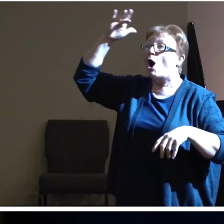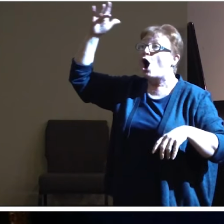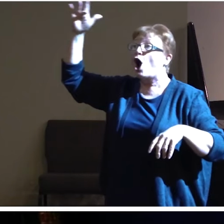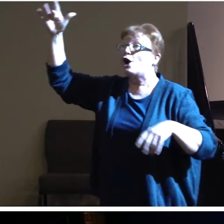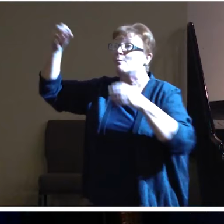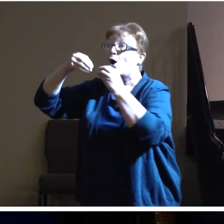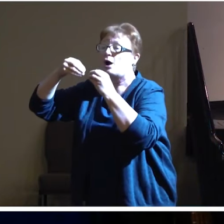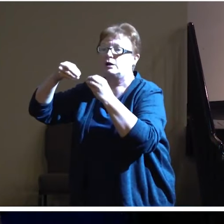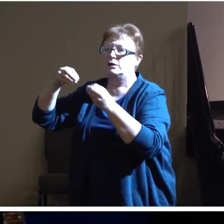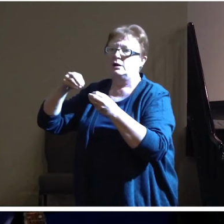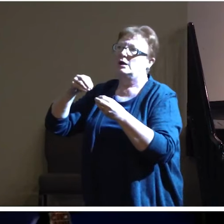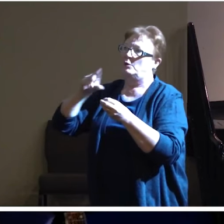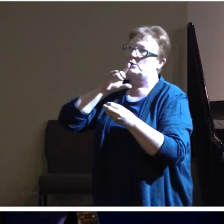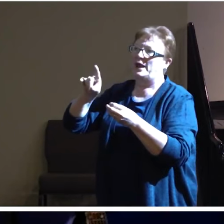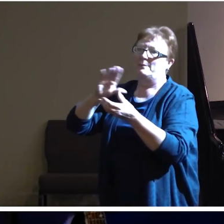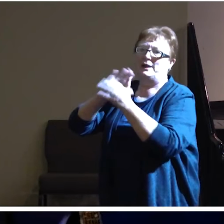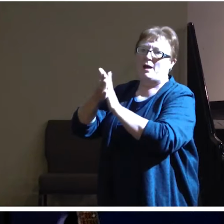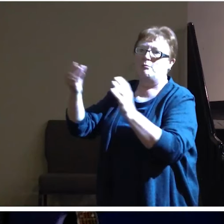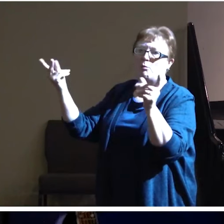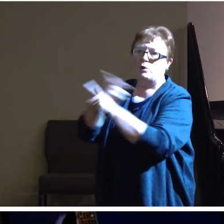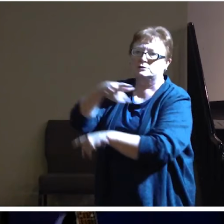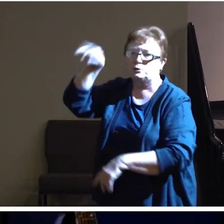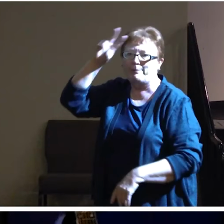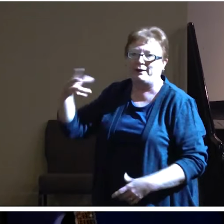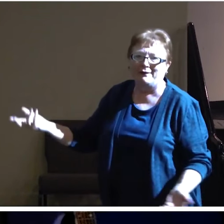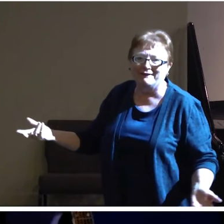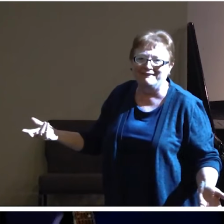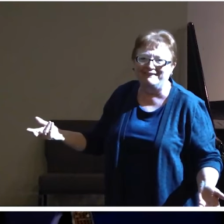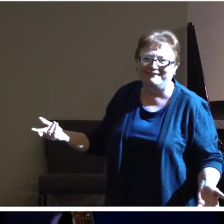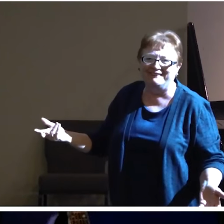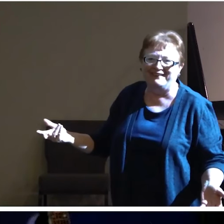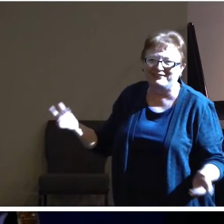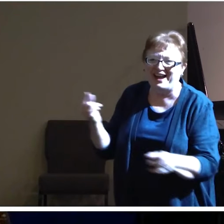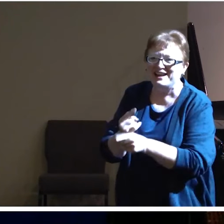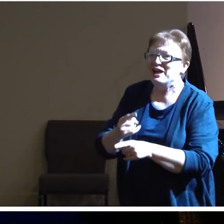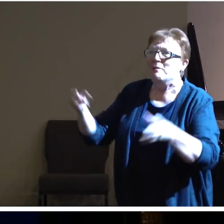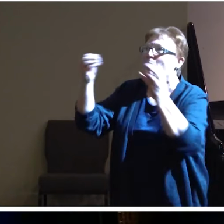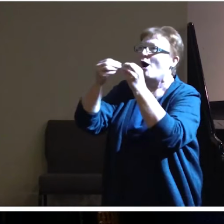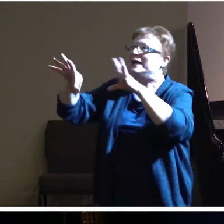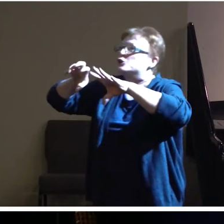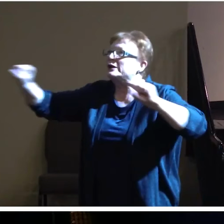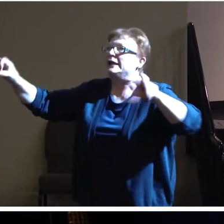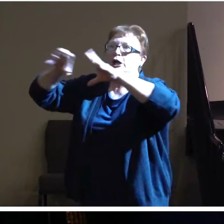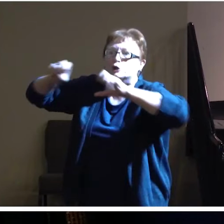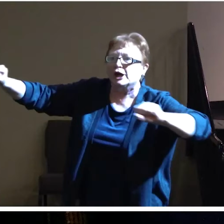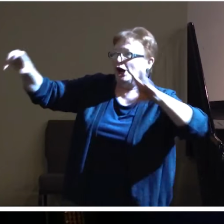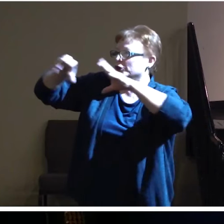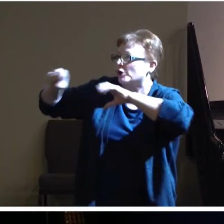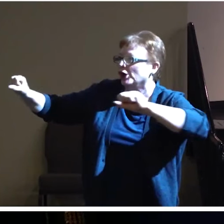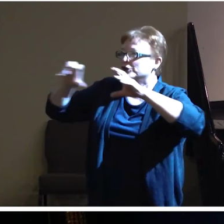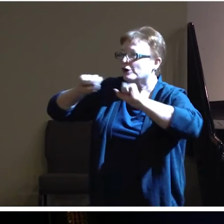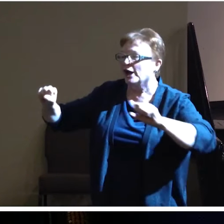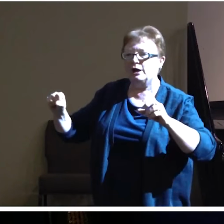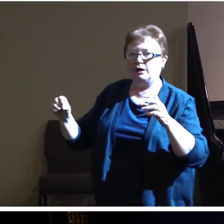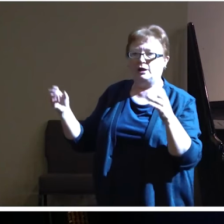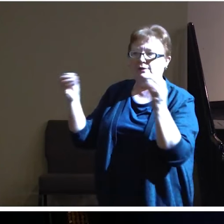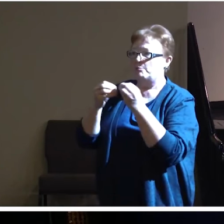The more degrees we issue in our universities, the more the social IQ drops